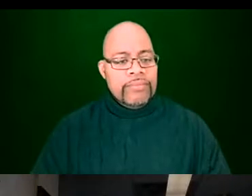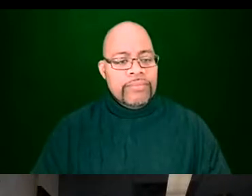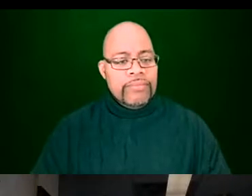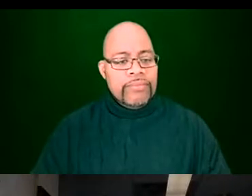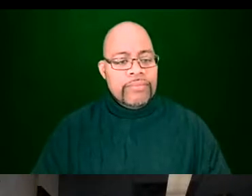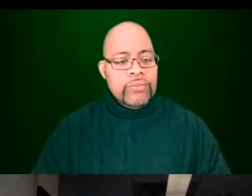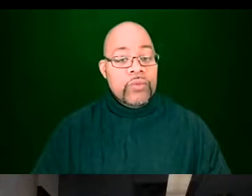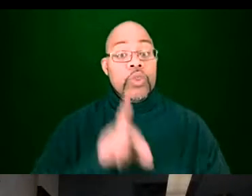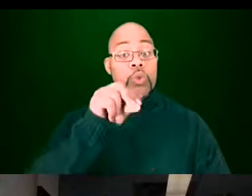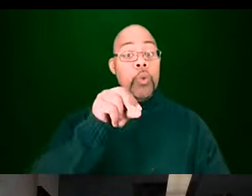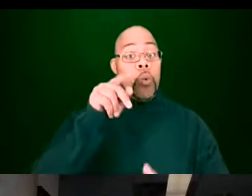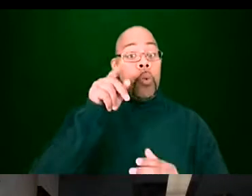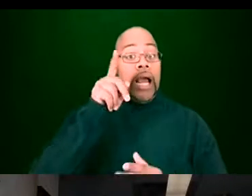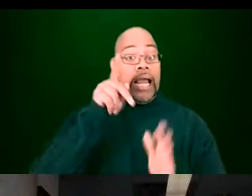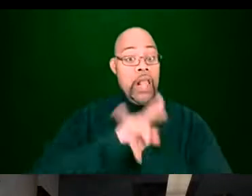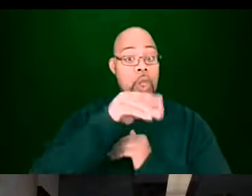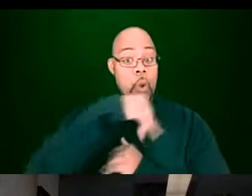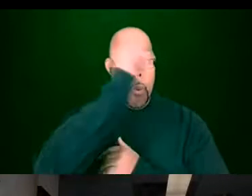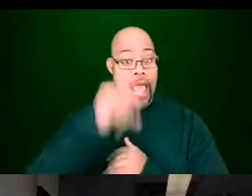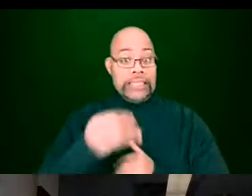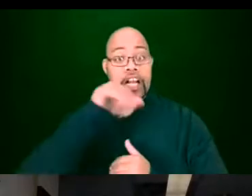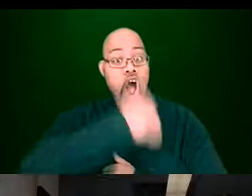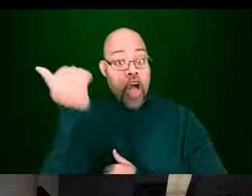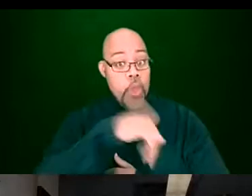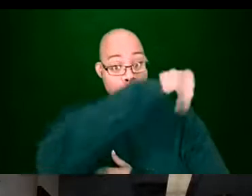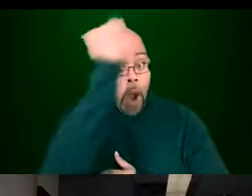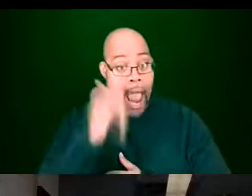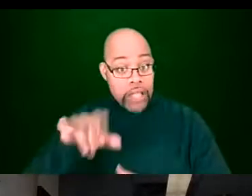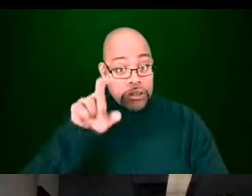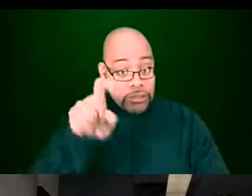killer whales eat other whales?